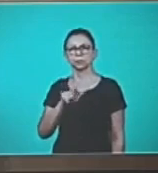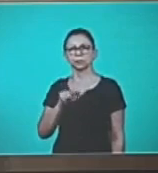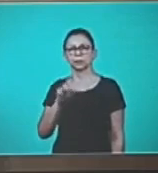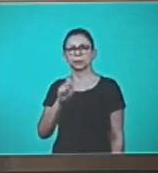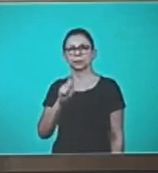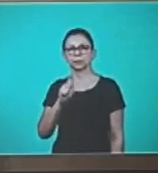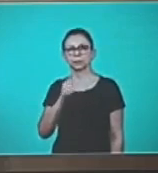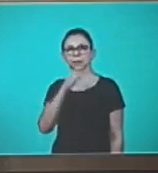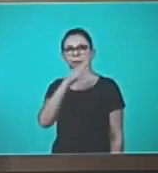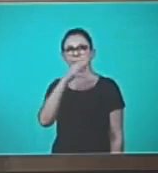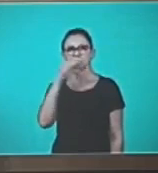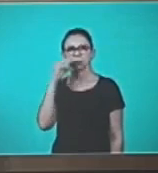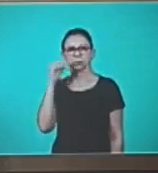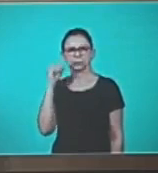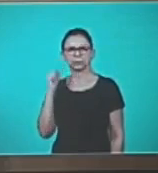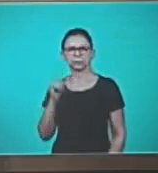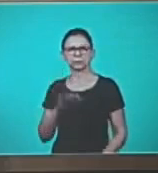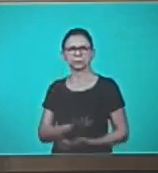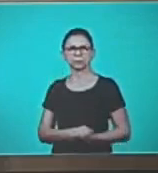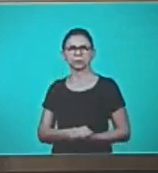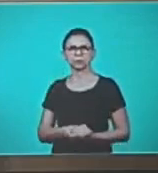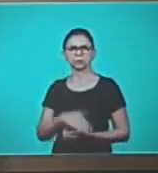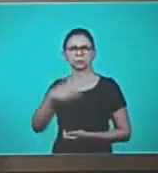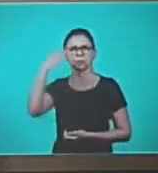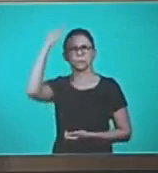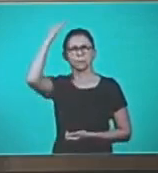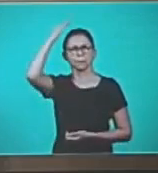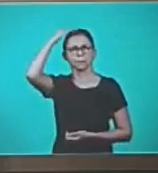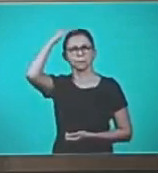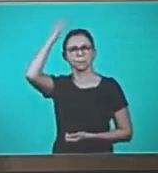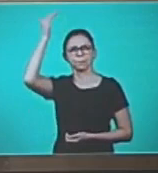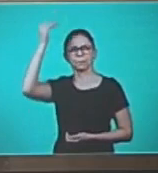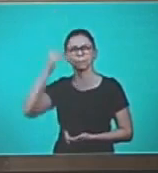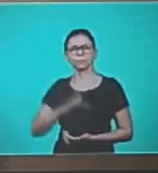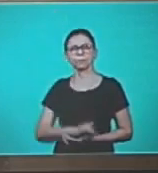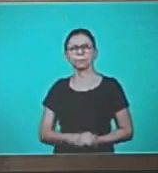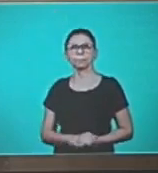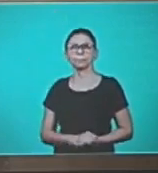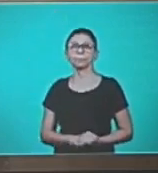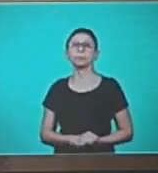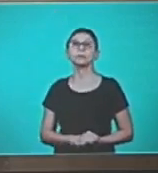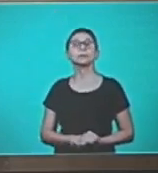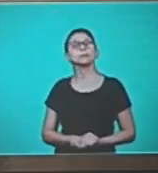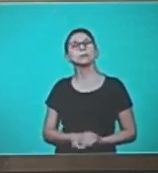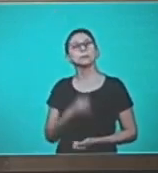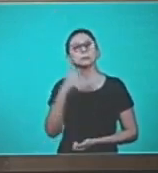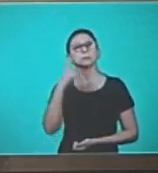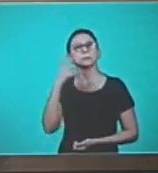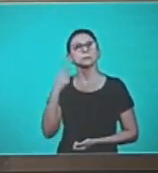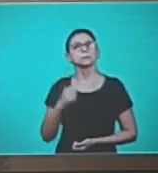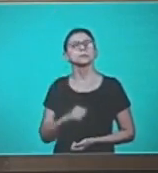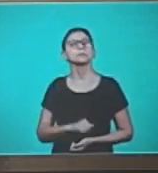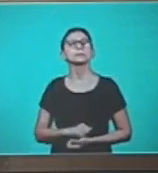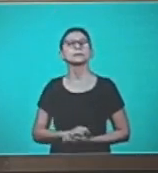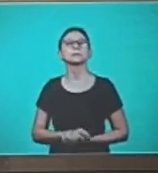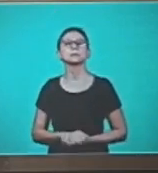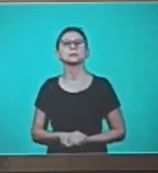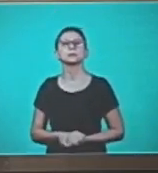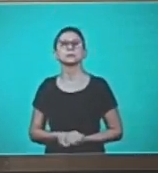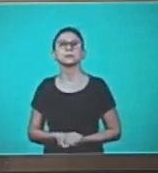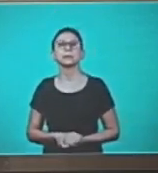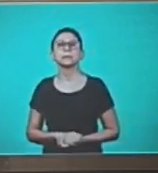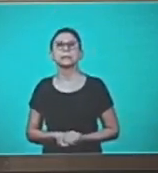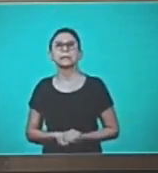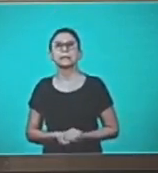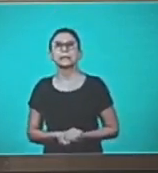an adolescent actually, Ana Lisa from Catanópolis in Paraná, in Brazil. And what called my attention was that she made